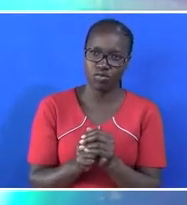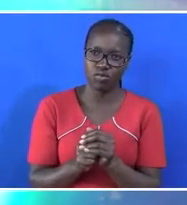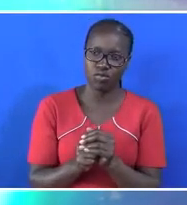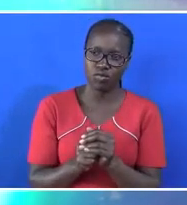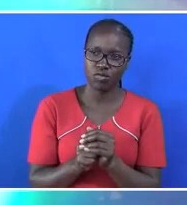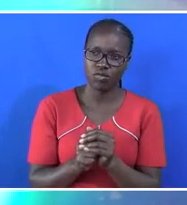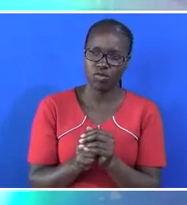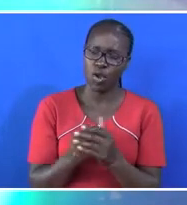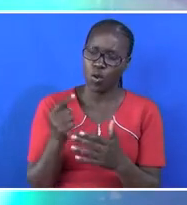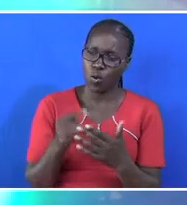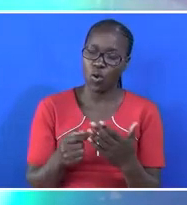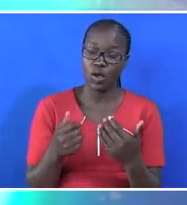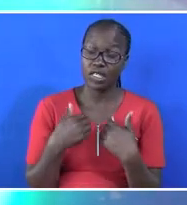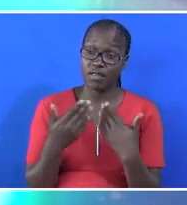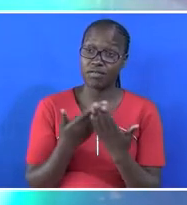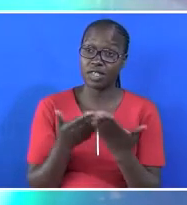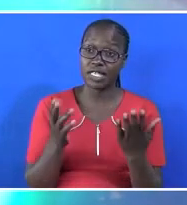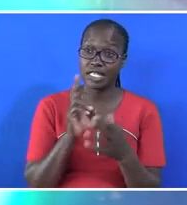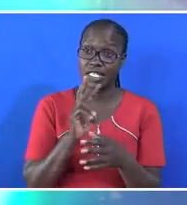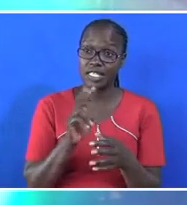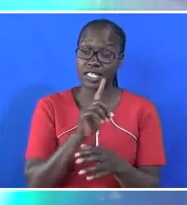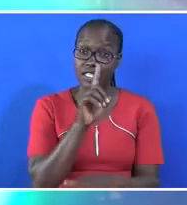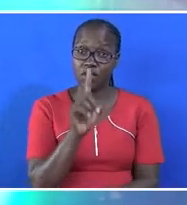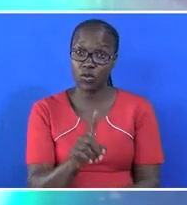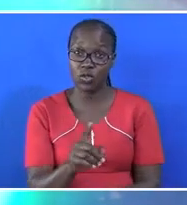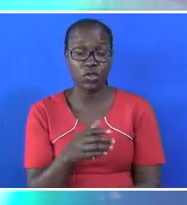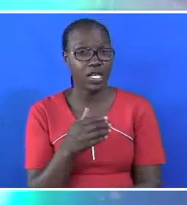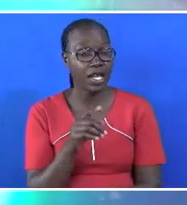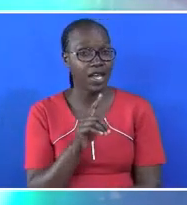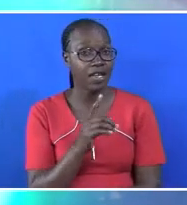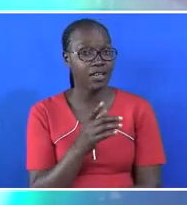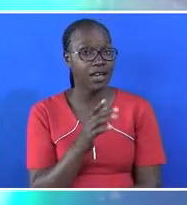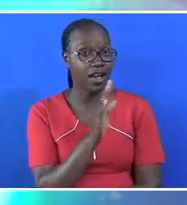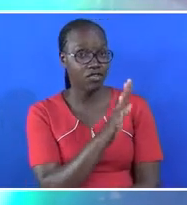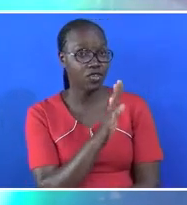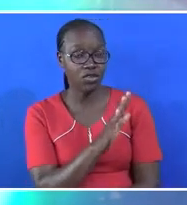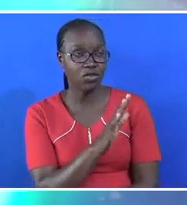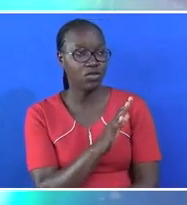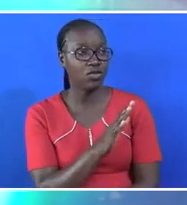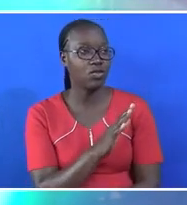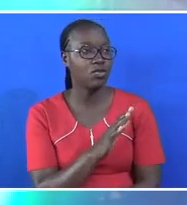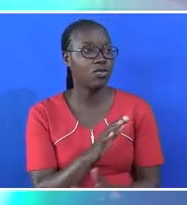What have they seen is the question I ask this afternoon.